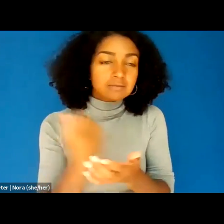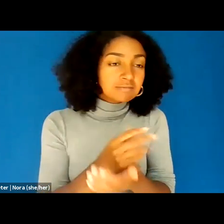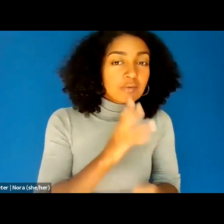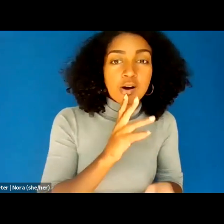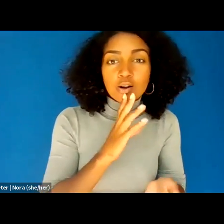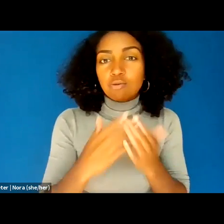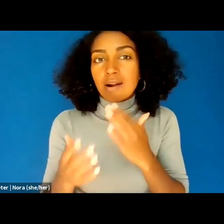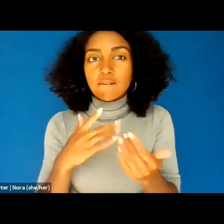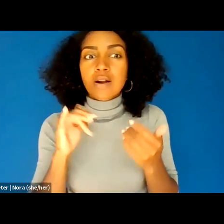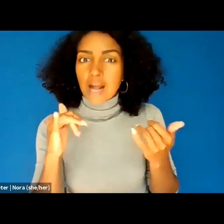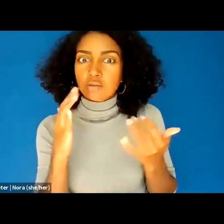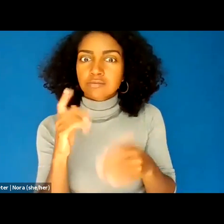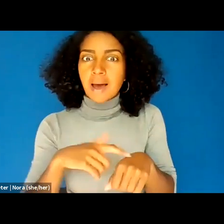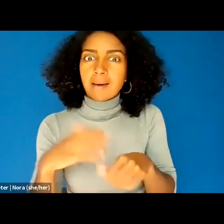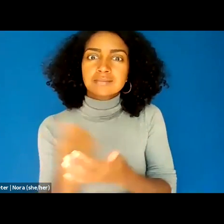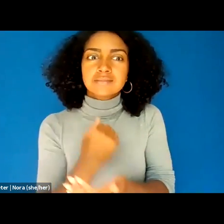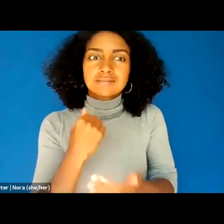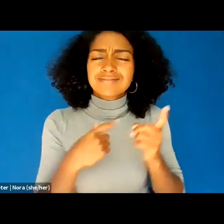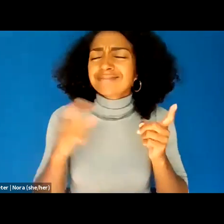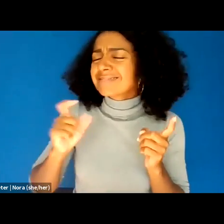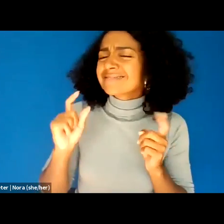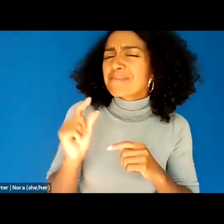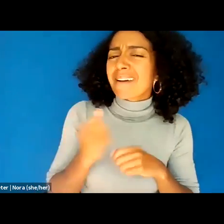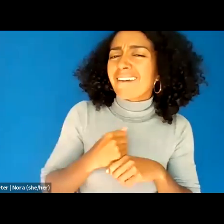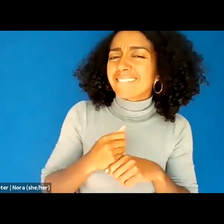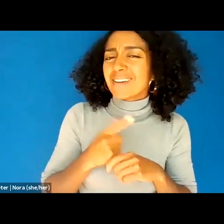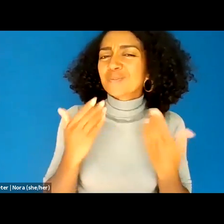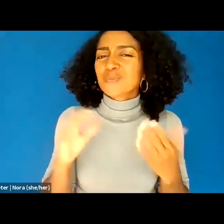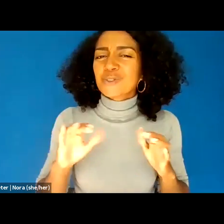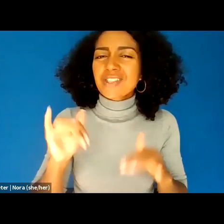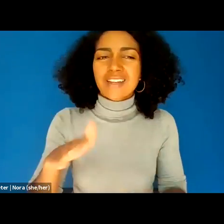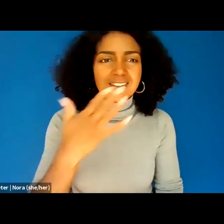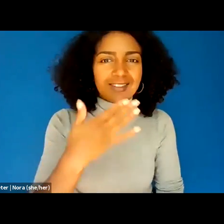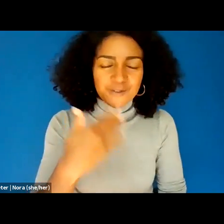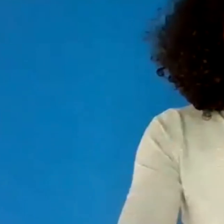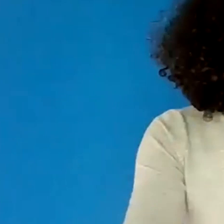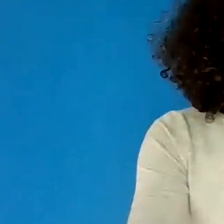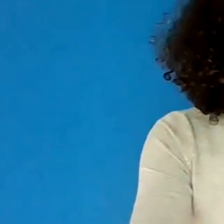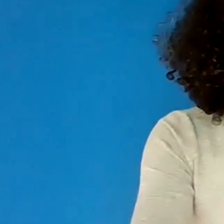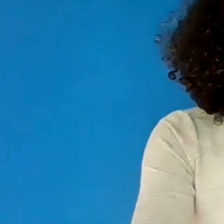whatever, now's your time to do it. I need a little coffee. Yeah, I'm gonna do that. Thank you.